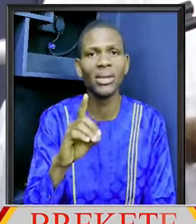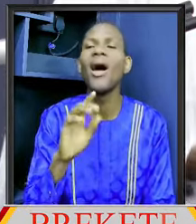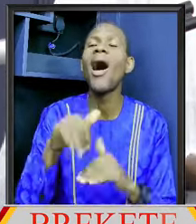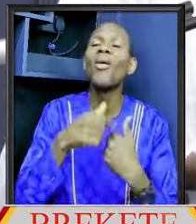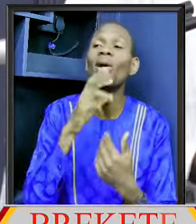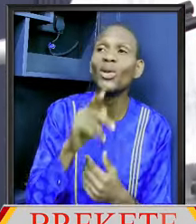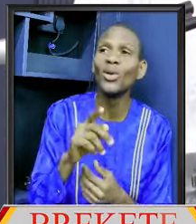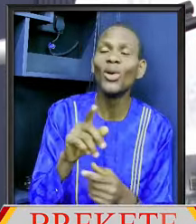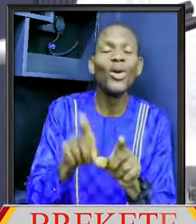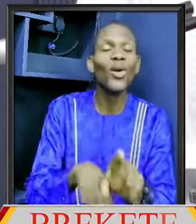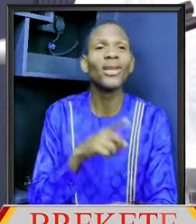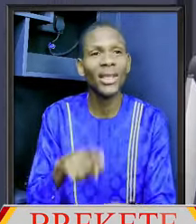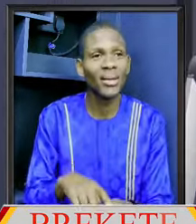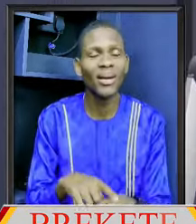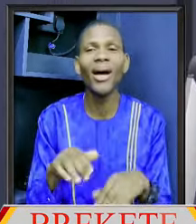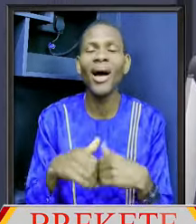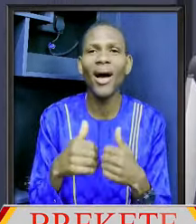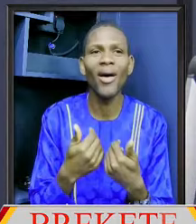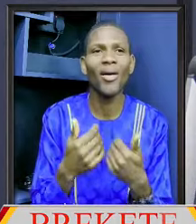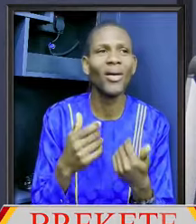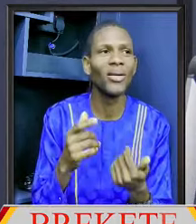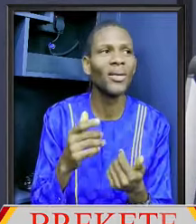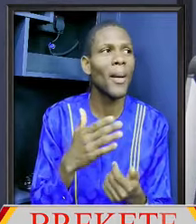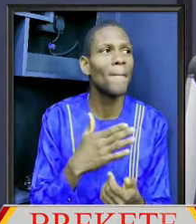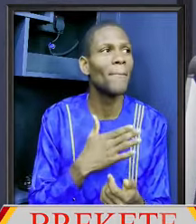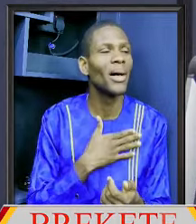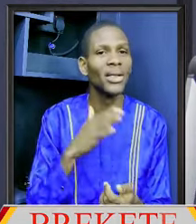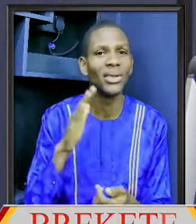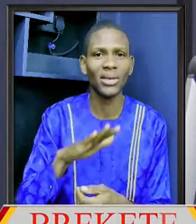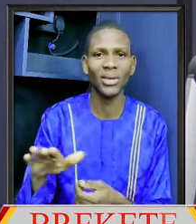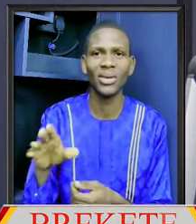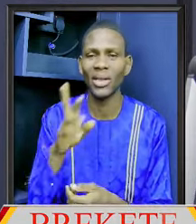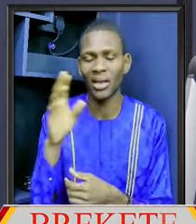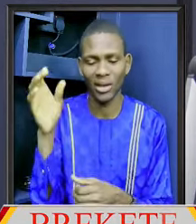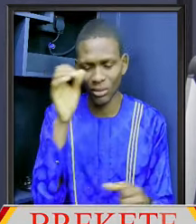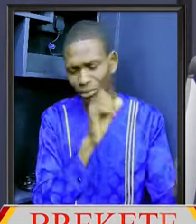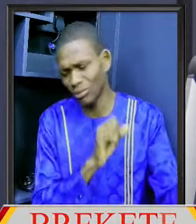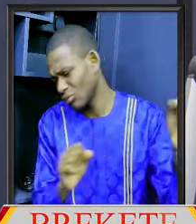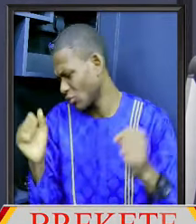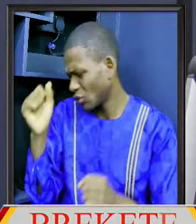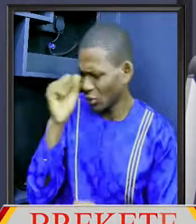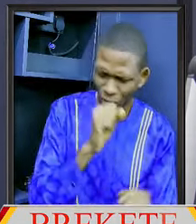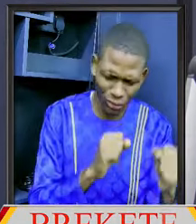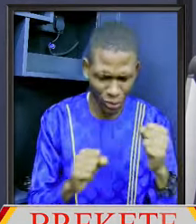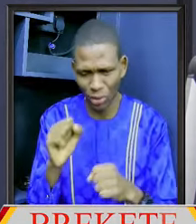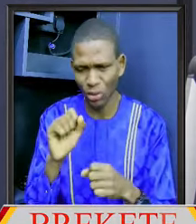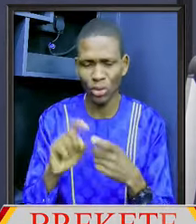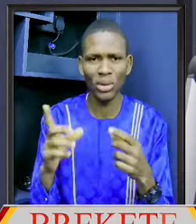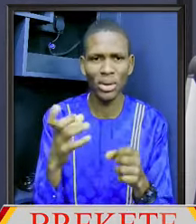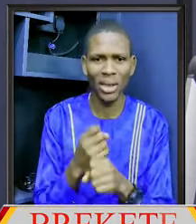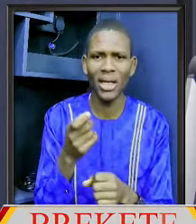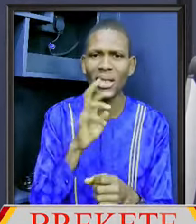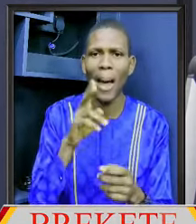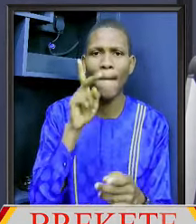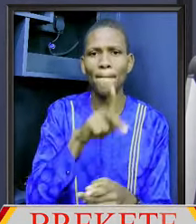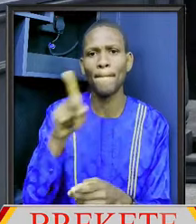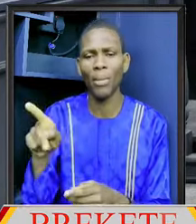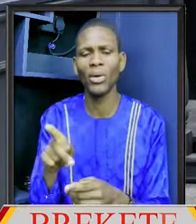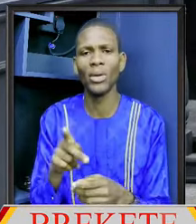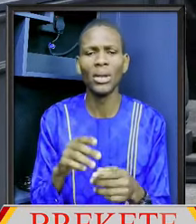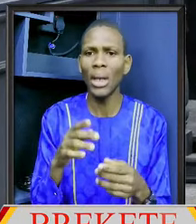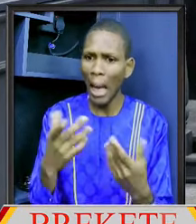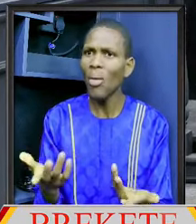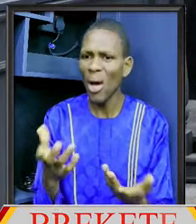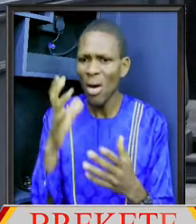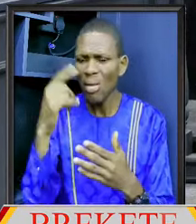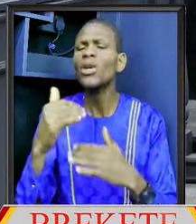you? How longest time? My children are struggling to get their passport. Which passport? Then send them to my office.